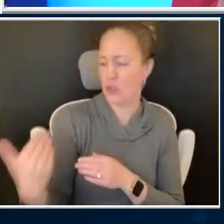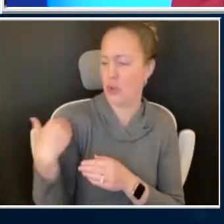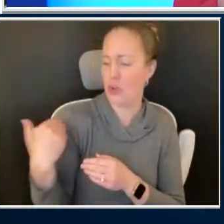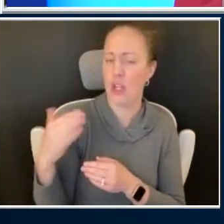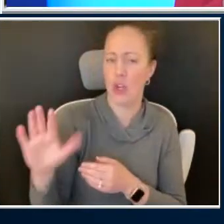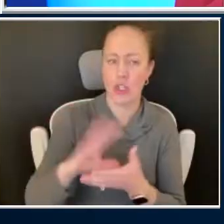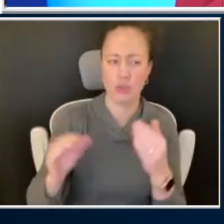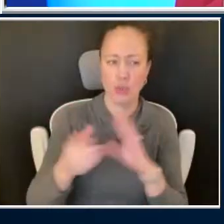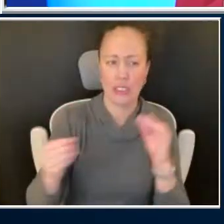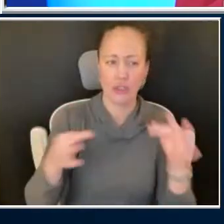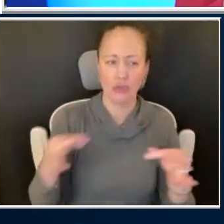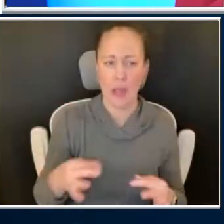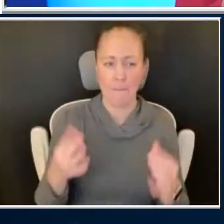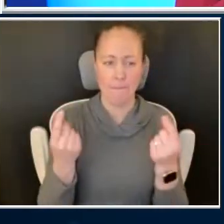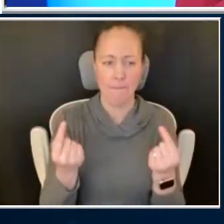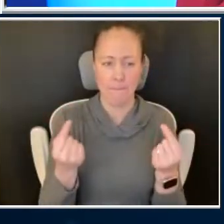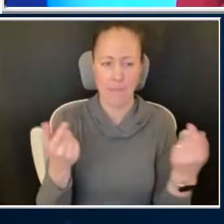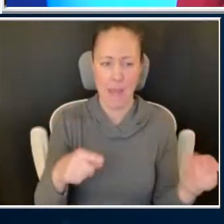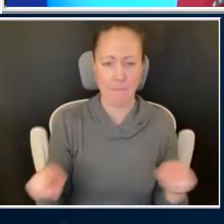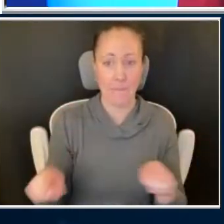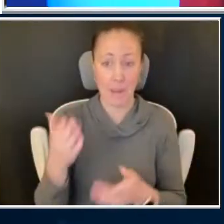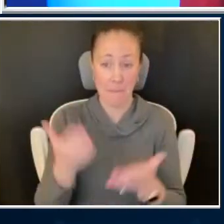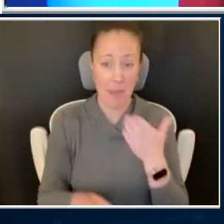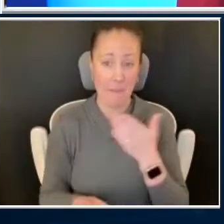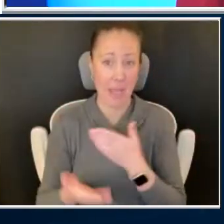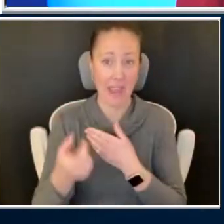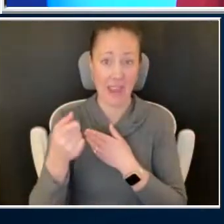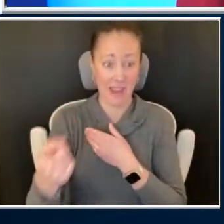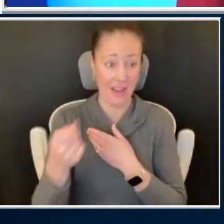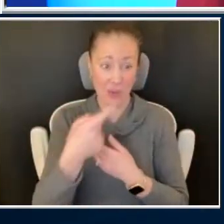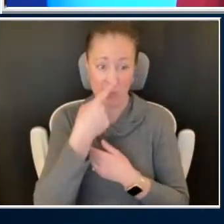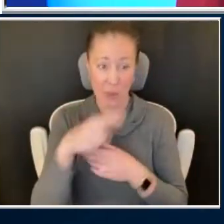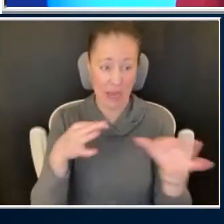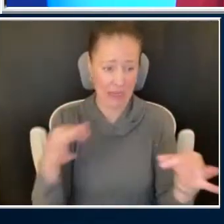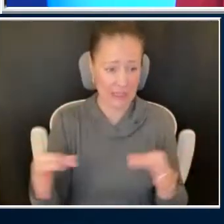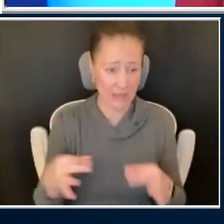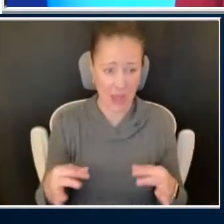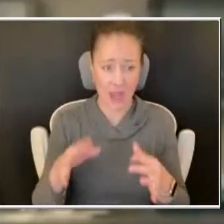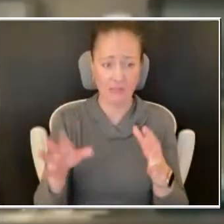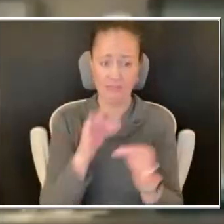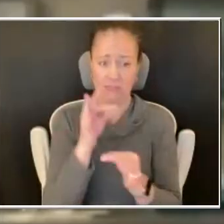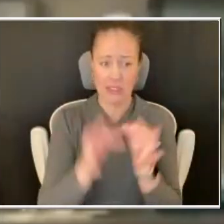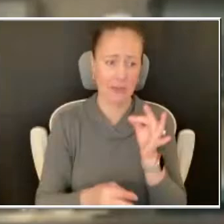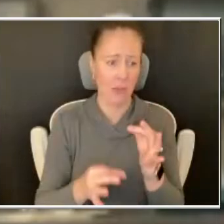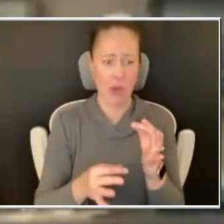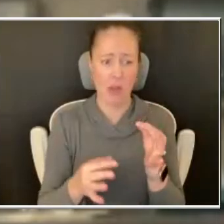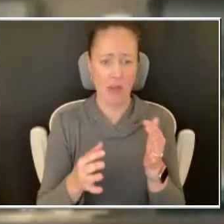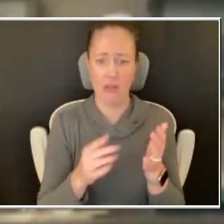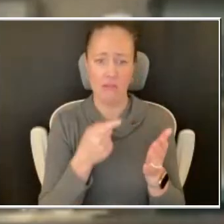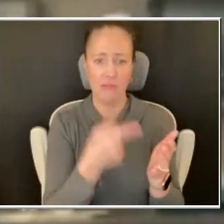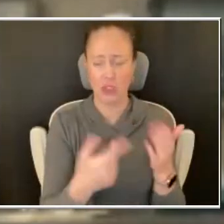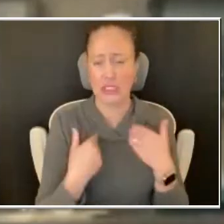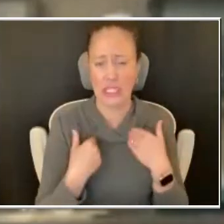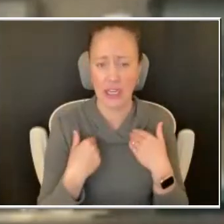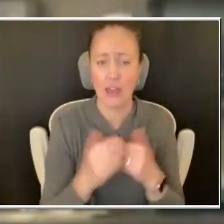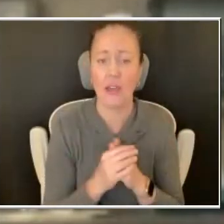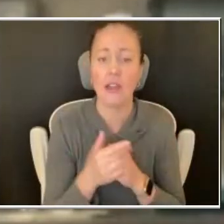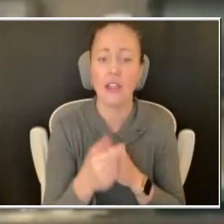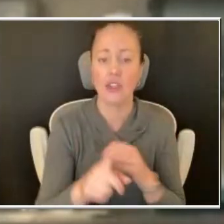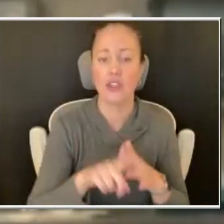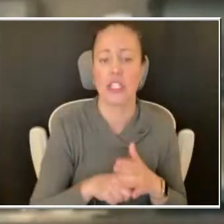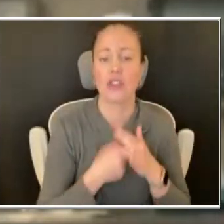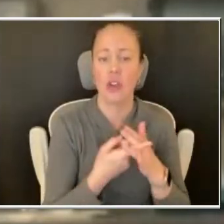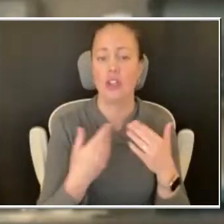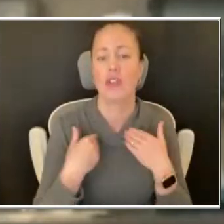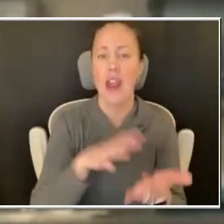kind of in layman's terms explain what she was suffering from and how you treated her? She had, when she started, she had a weakness of her